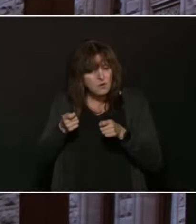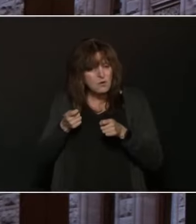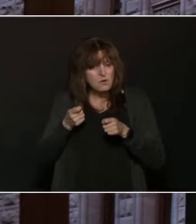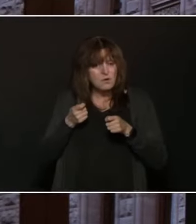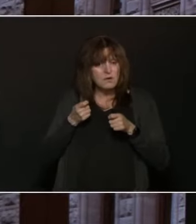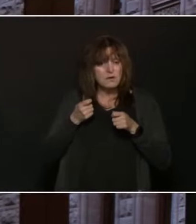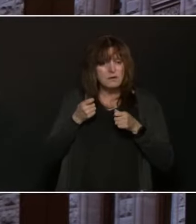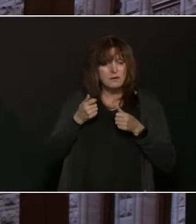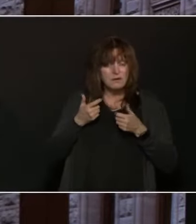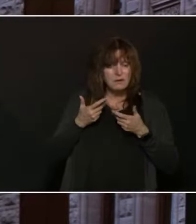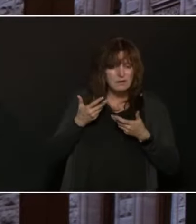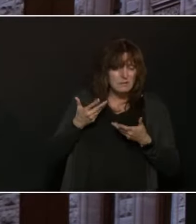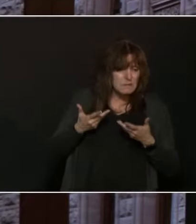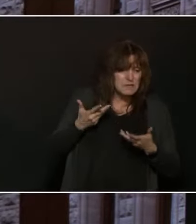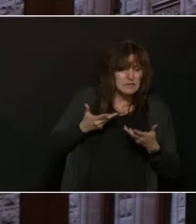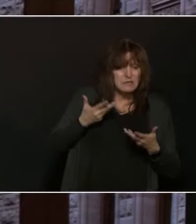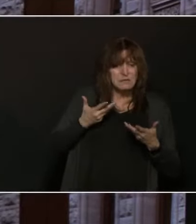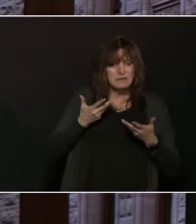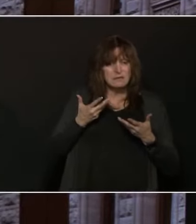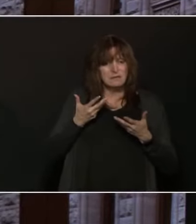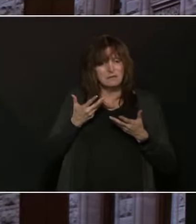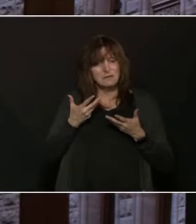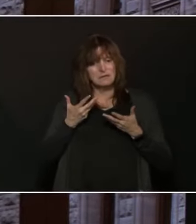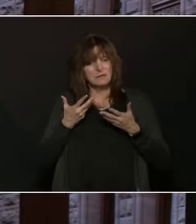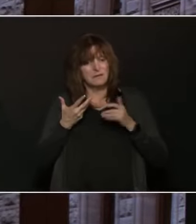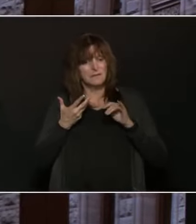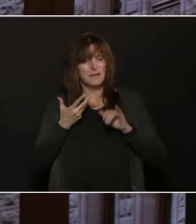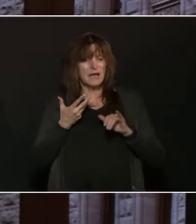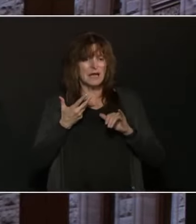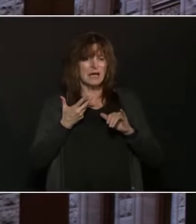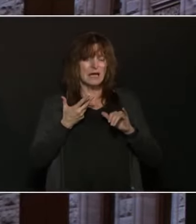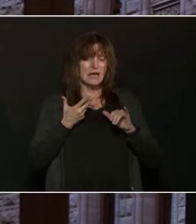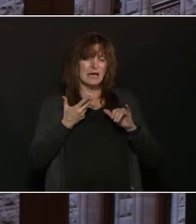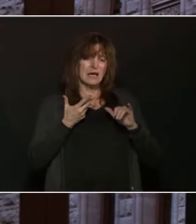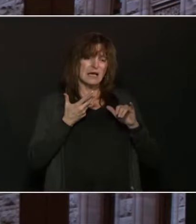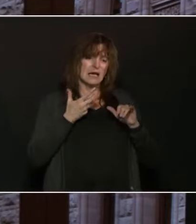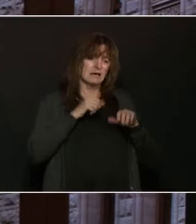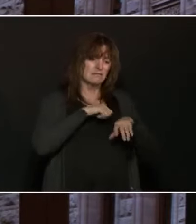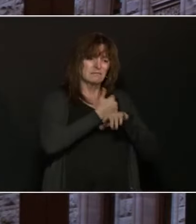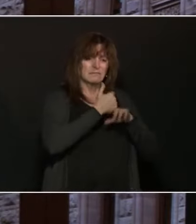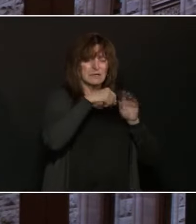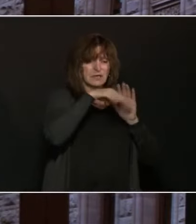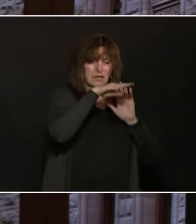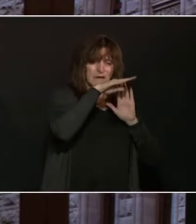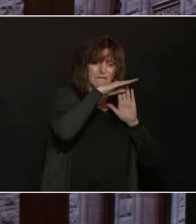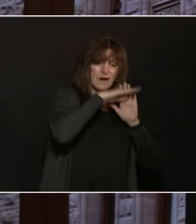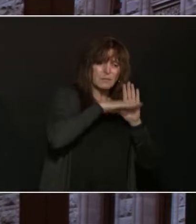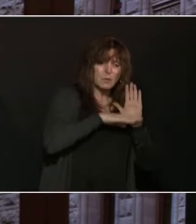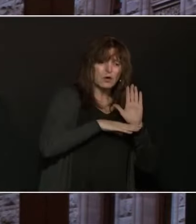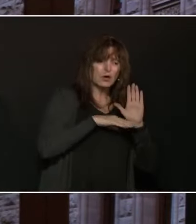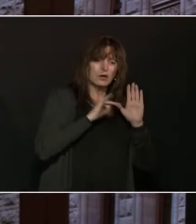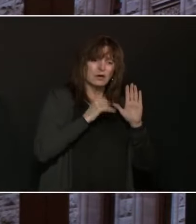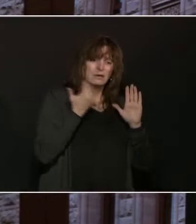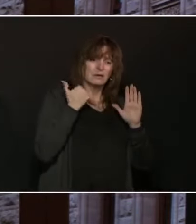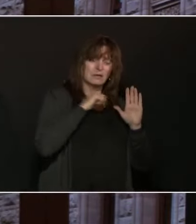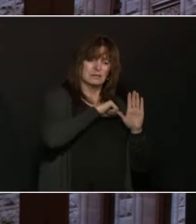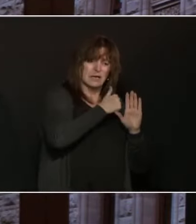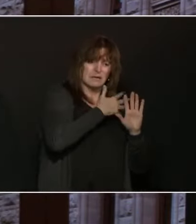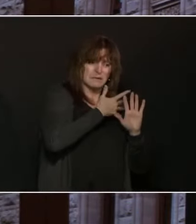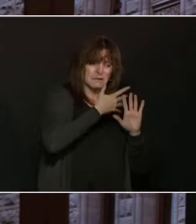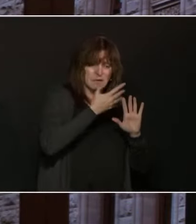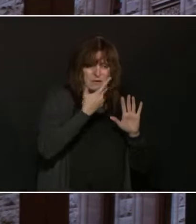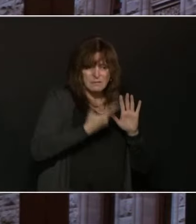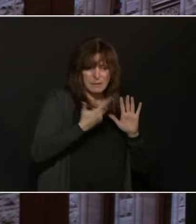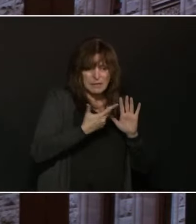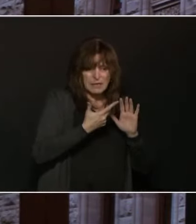have not abandoned the framework. We continue to watch that. And so it wouldn't be just that all of a sudden on a certain day, it's just everything wide open.